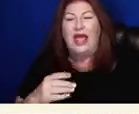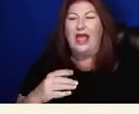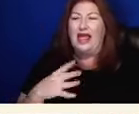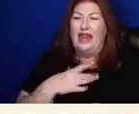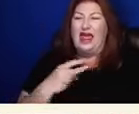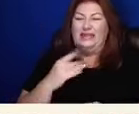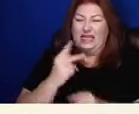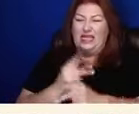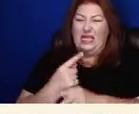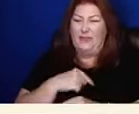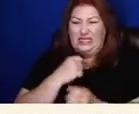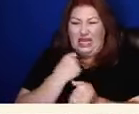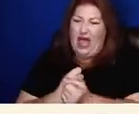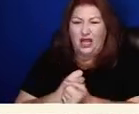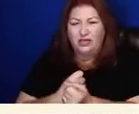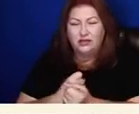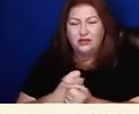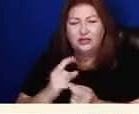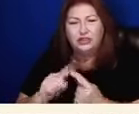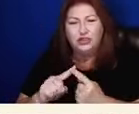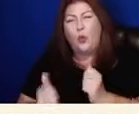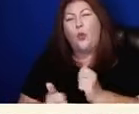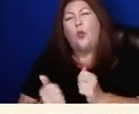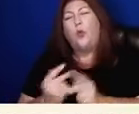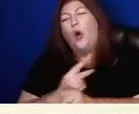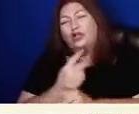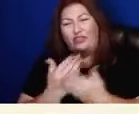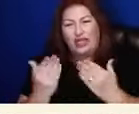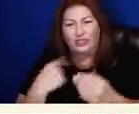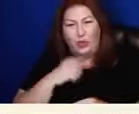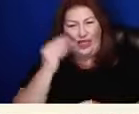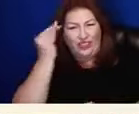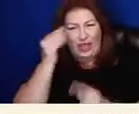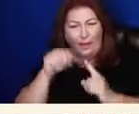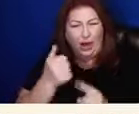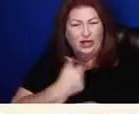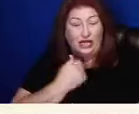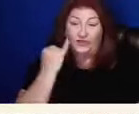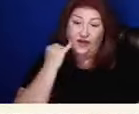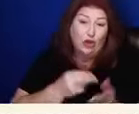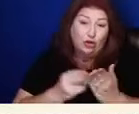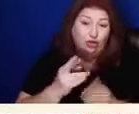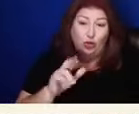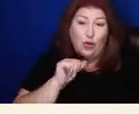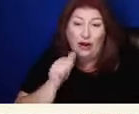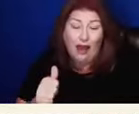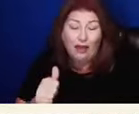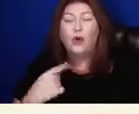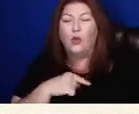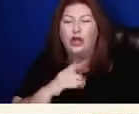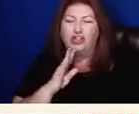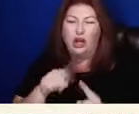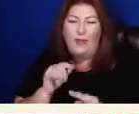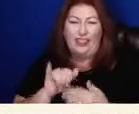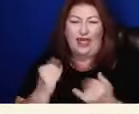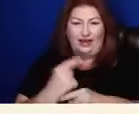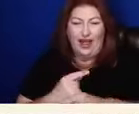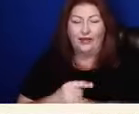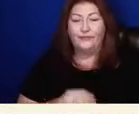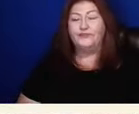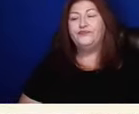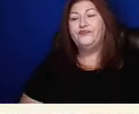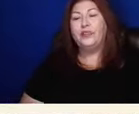worst messages that we think about ourselves, whether they're true or not. And so we're going to talk a lot about that today. Shame